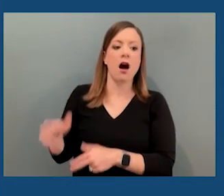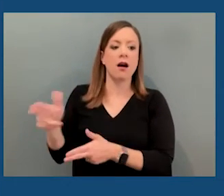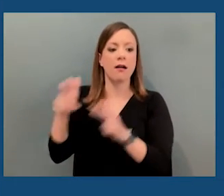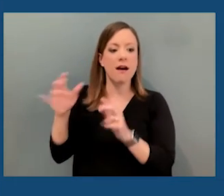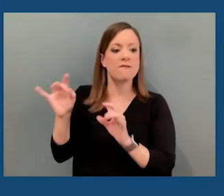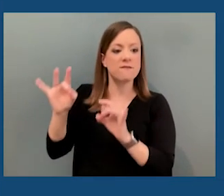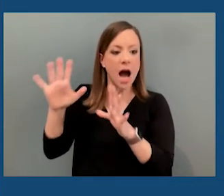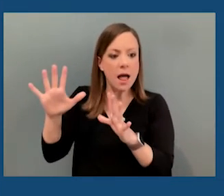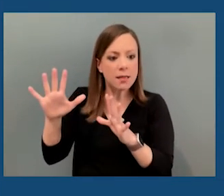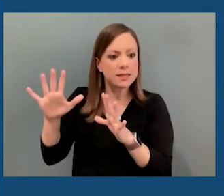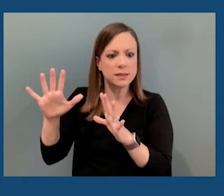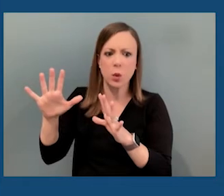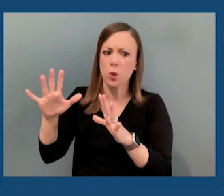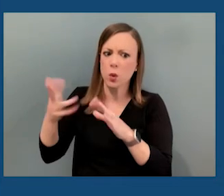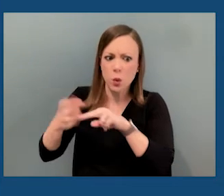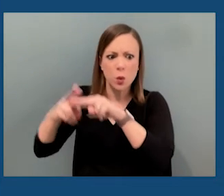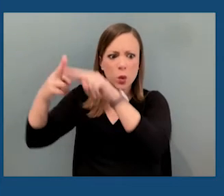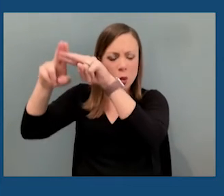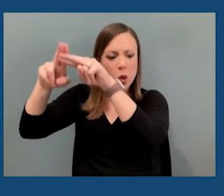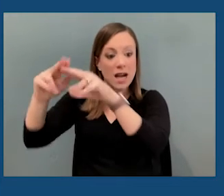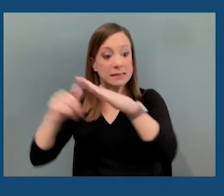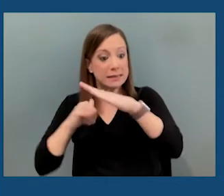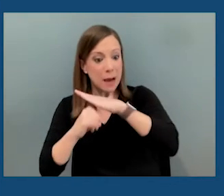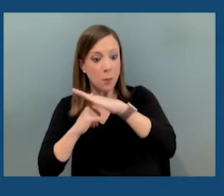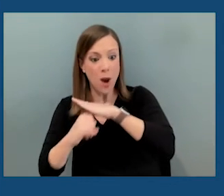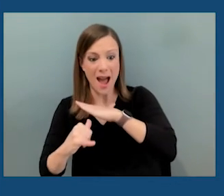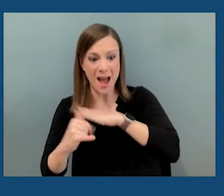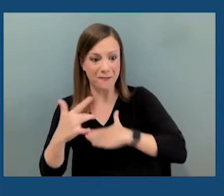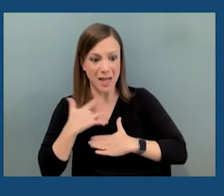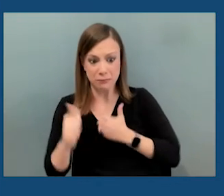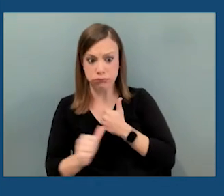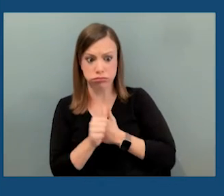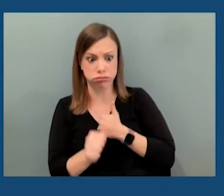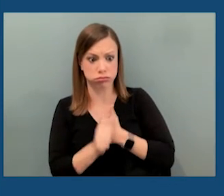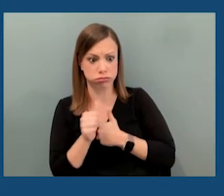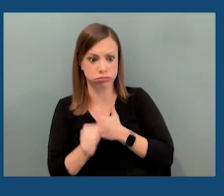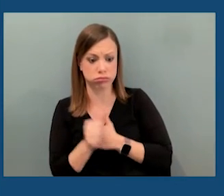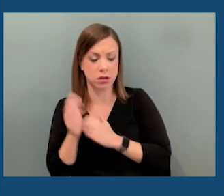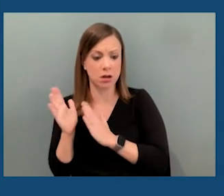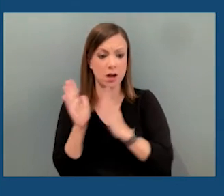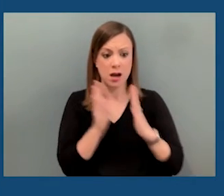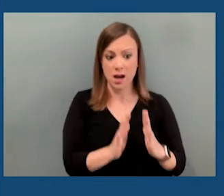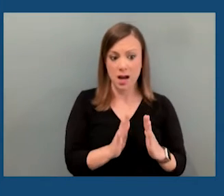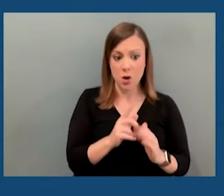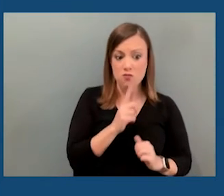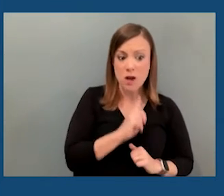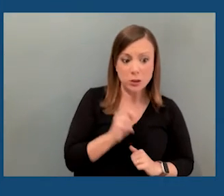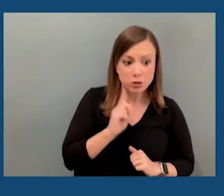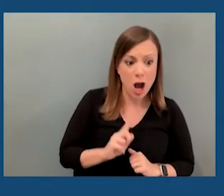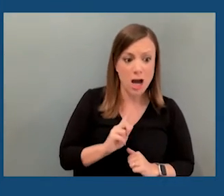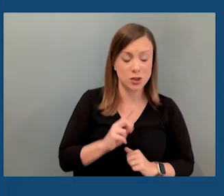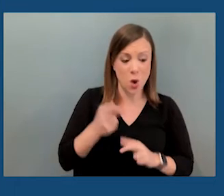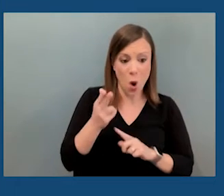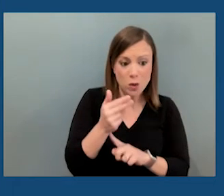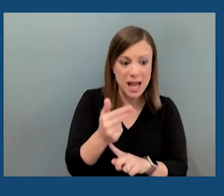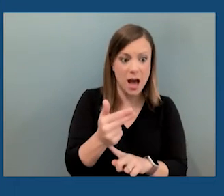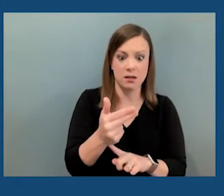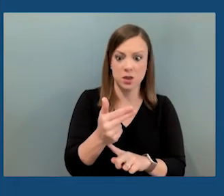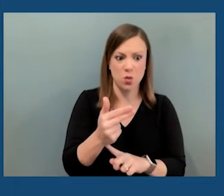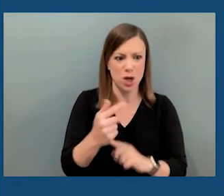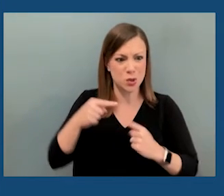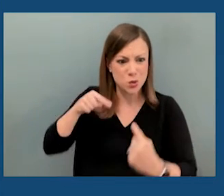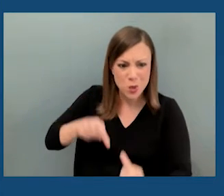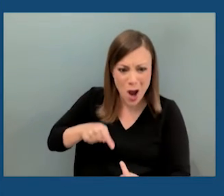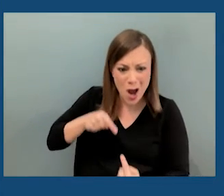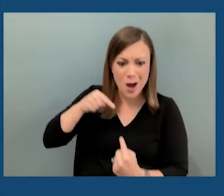unsafe. Restaurants and hotels were struggling, and Midtown was kind of eerily quiet. I kind of